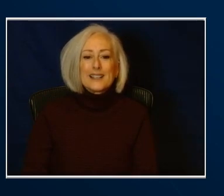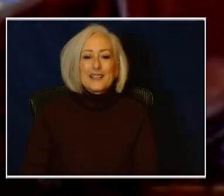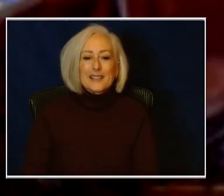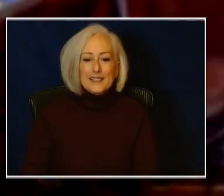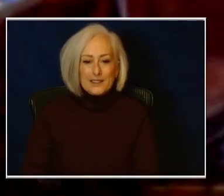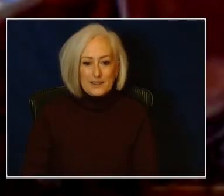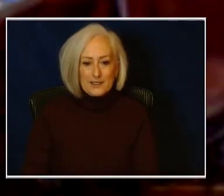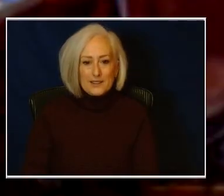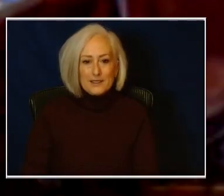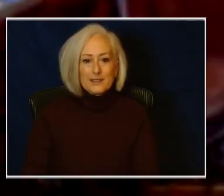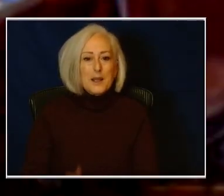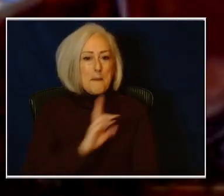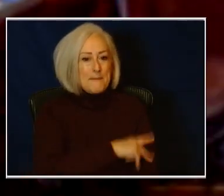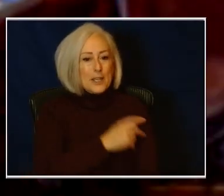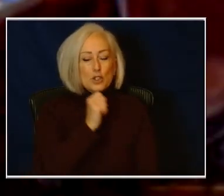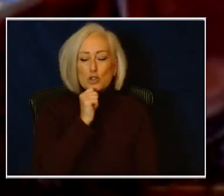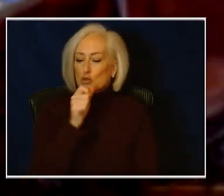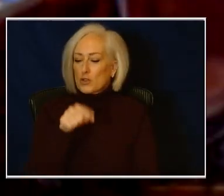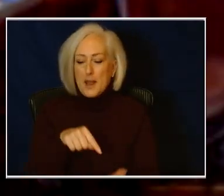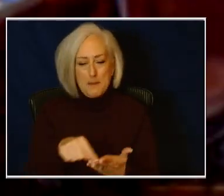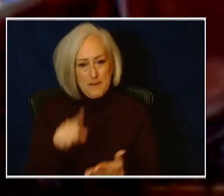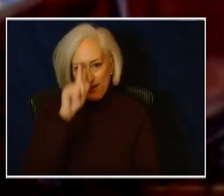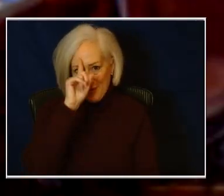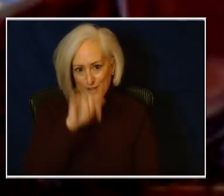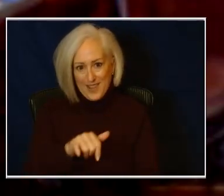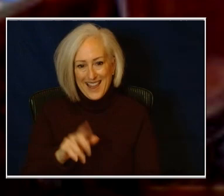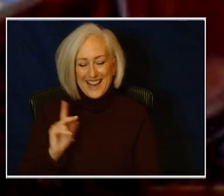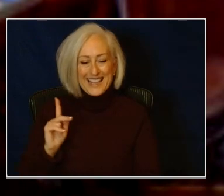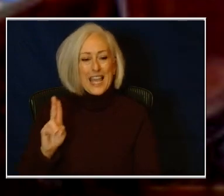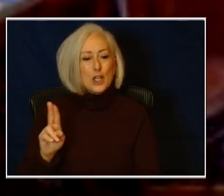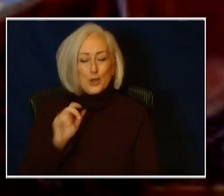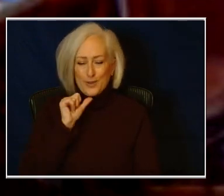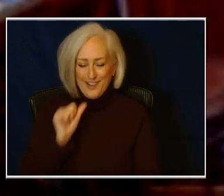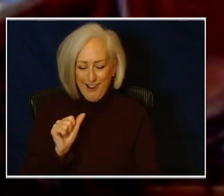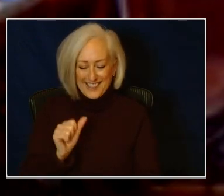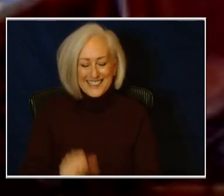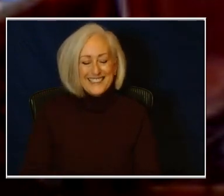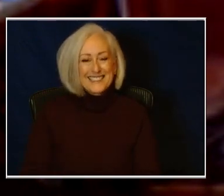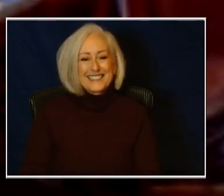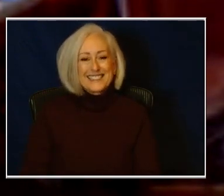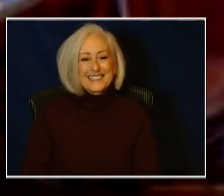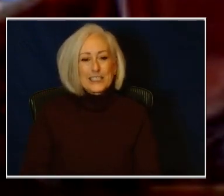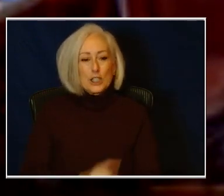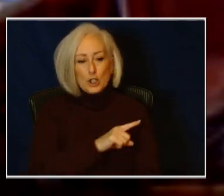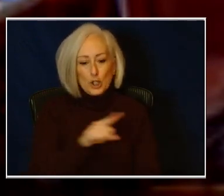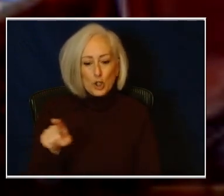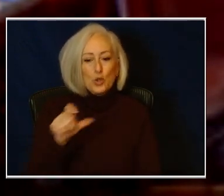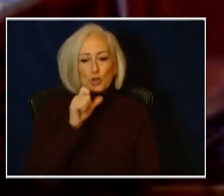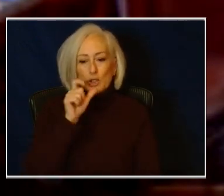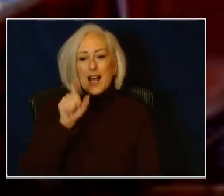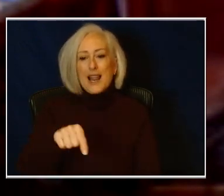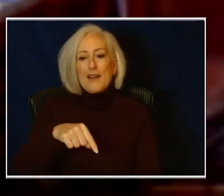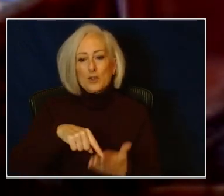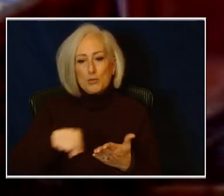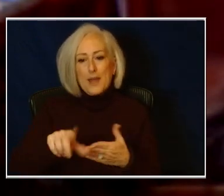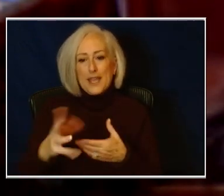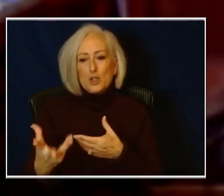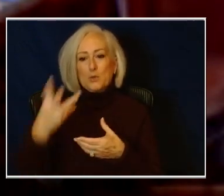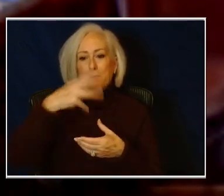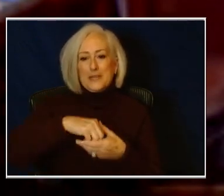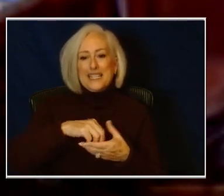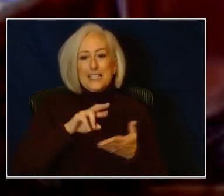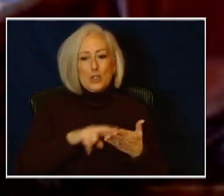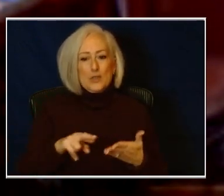They shouldn't be, so at KU they aren't, but you shouldn't have to pay to be in